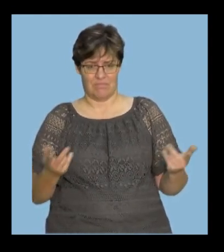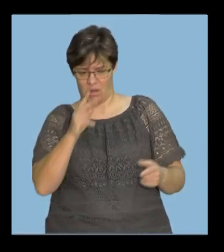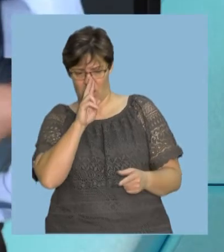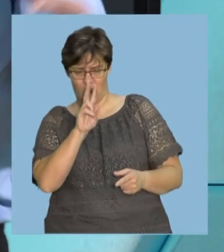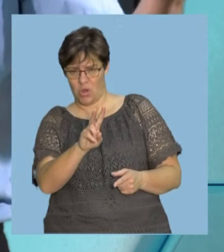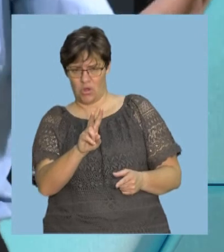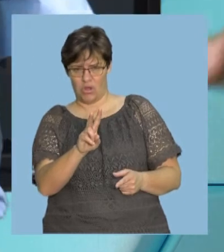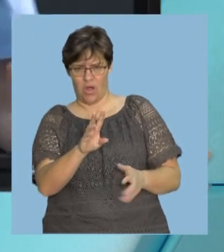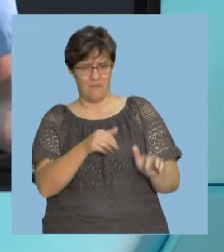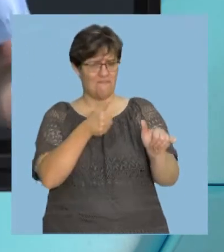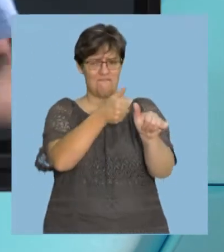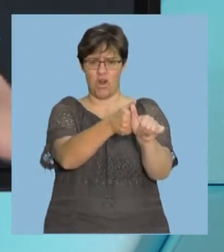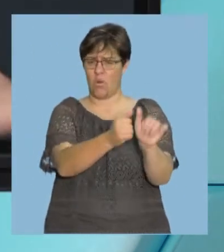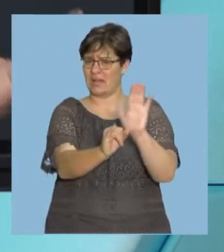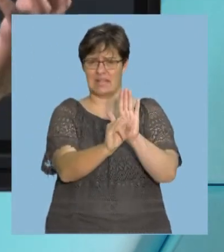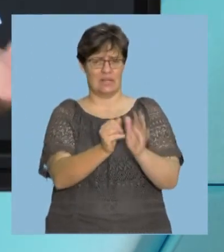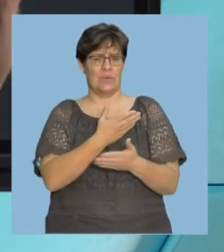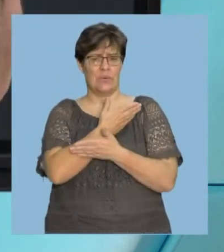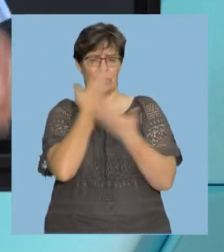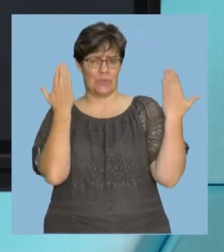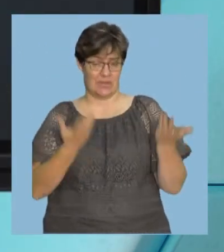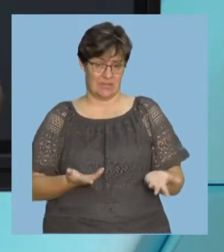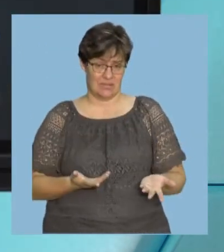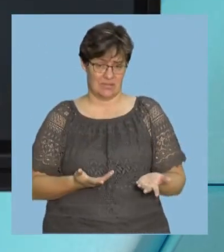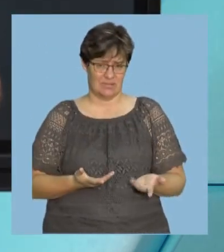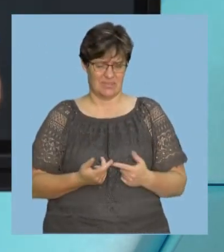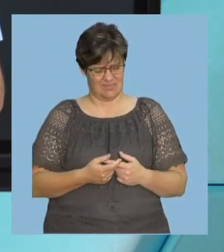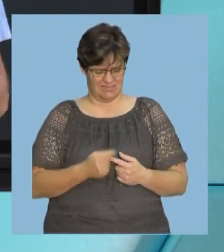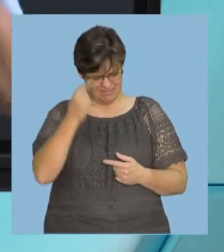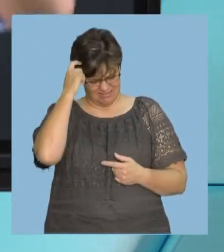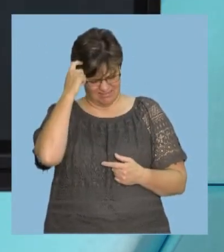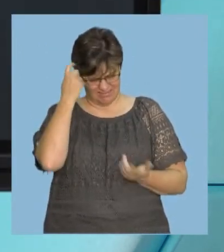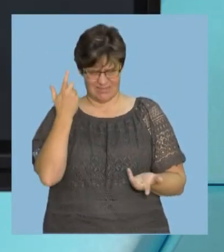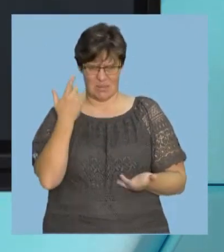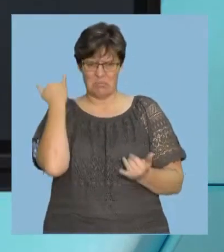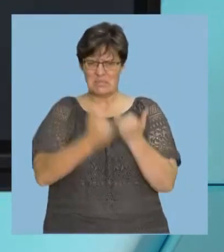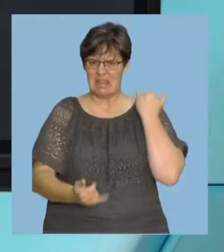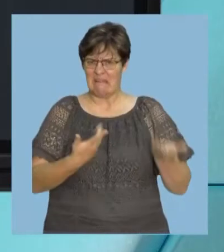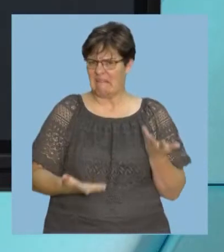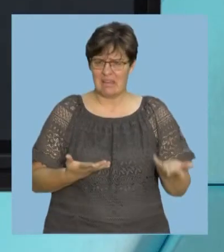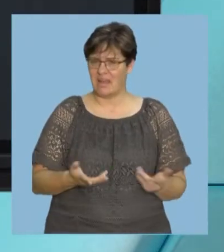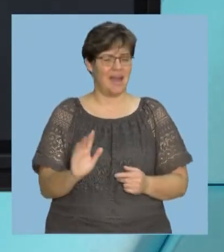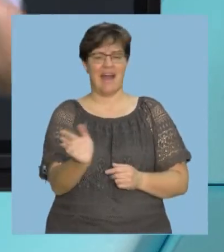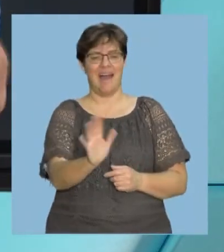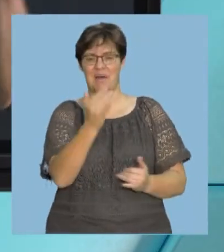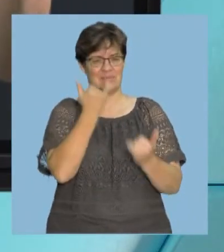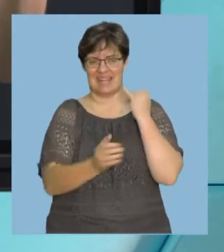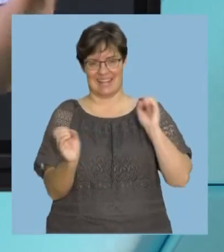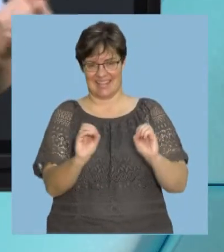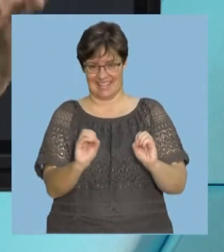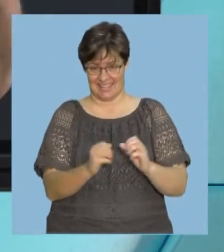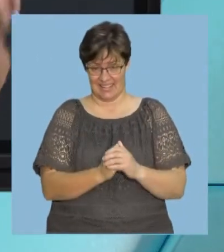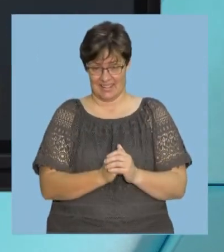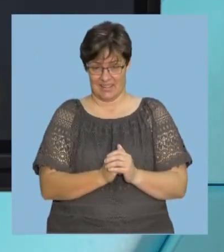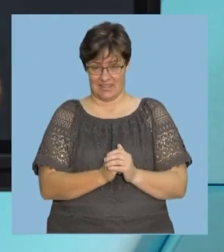apart. It doesn't look like it's following the identity. Well, you might scratch your head and say, have I made a mistake? No,